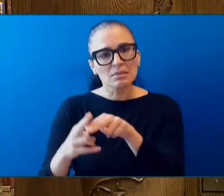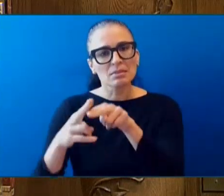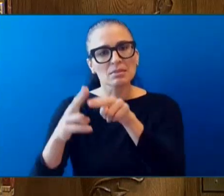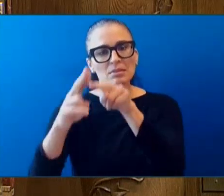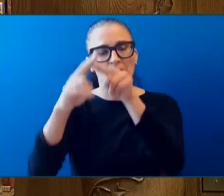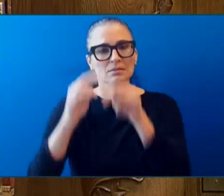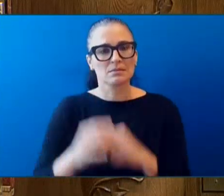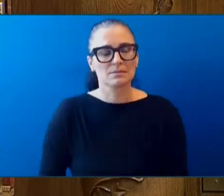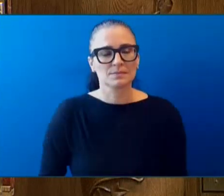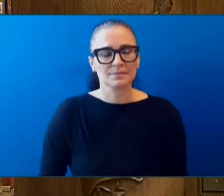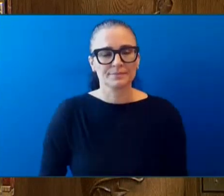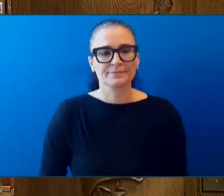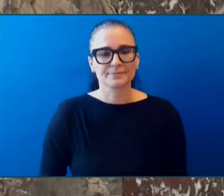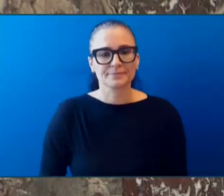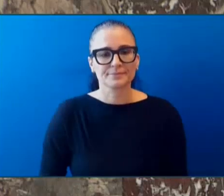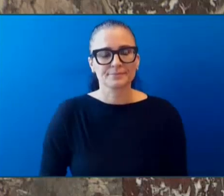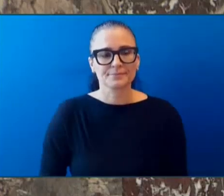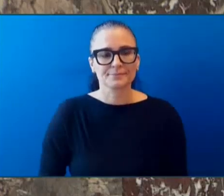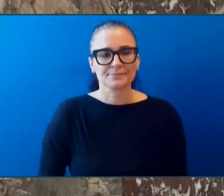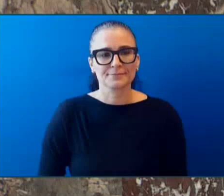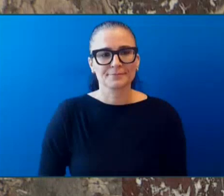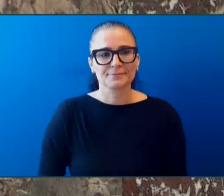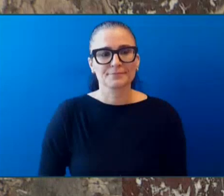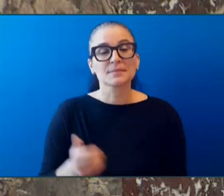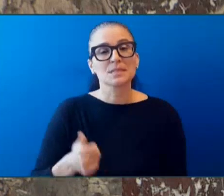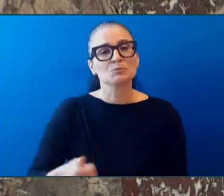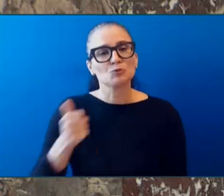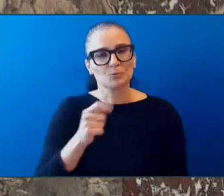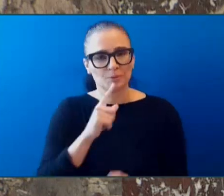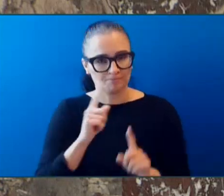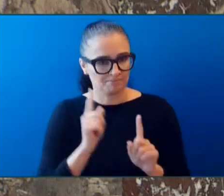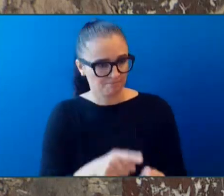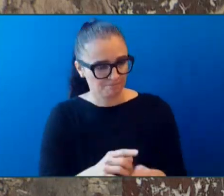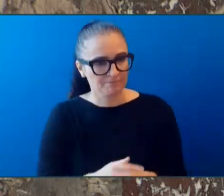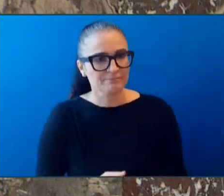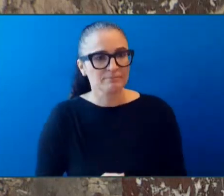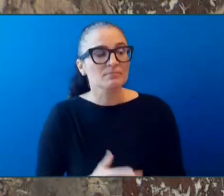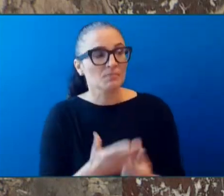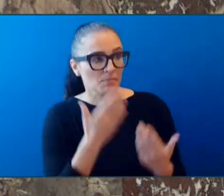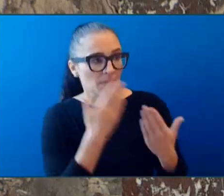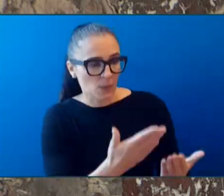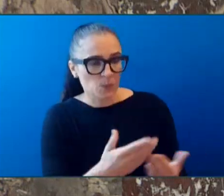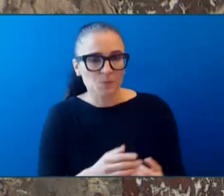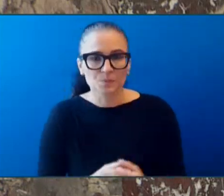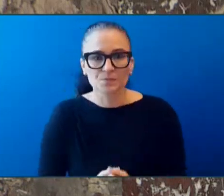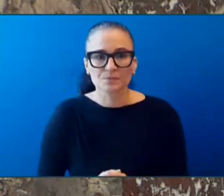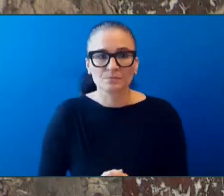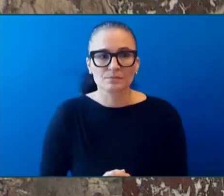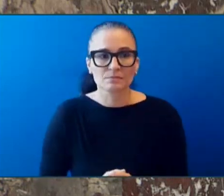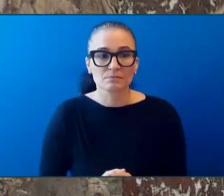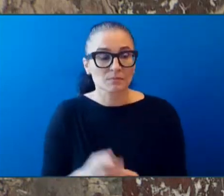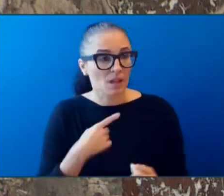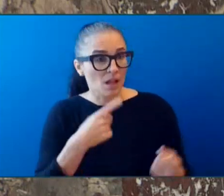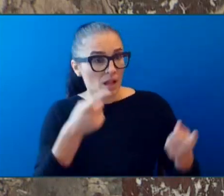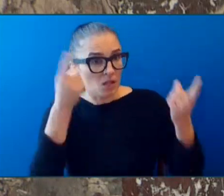Premier. Well, thank you, Honourable Speaker. The member's right. People need support. You know, they need support right